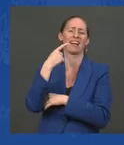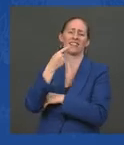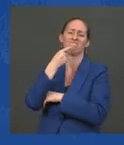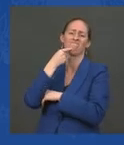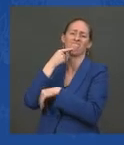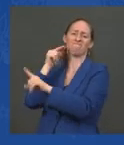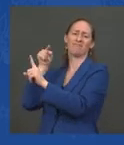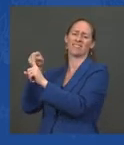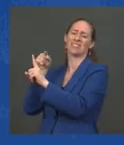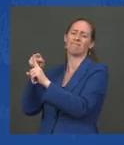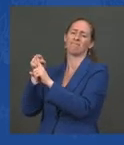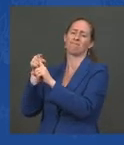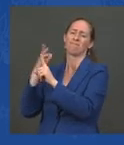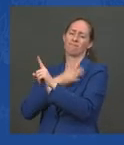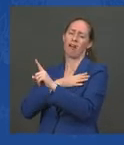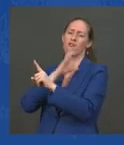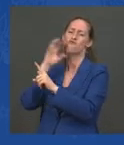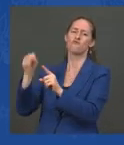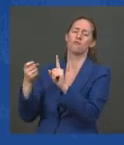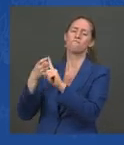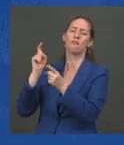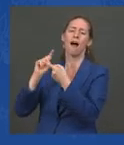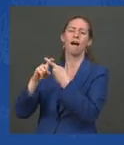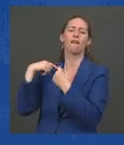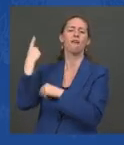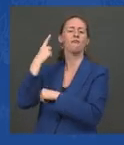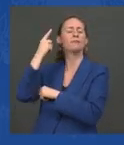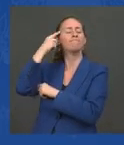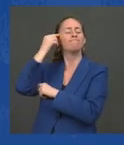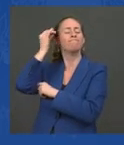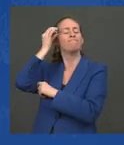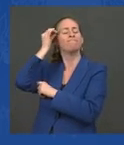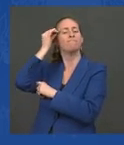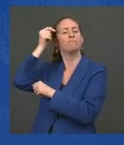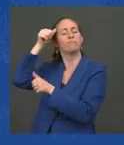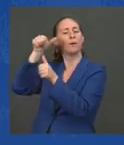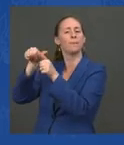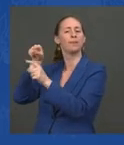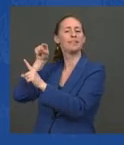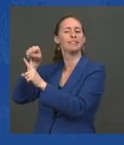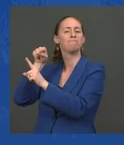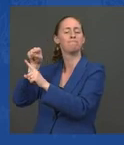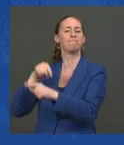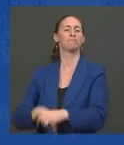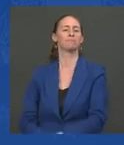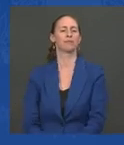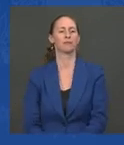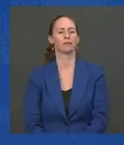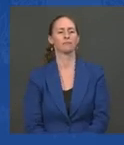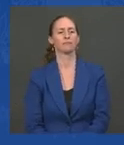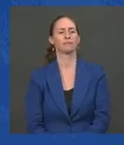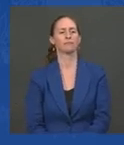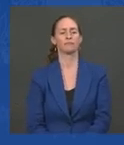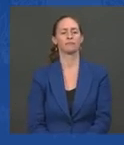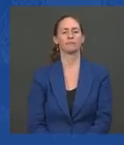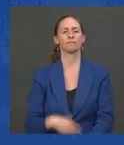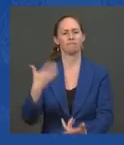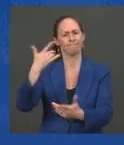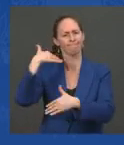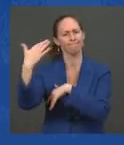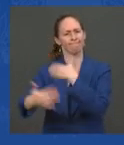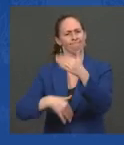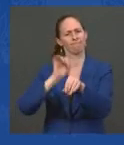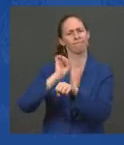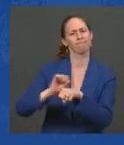in our hearts and our conscience. It's a law that helped lead the reauthorization, as I said, for